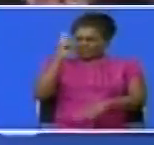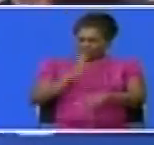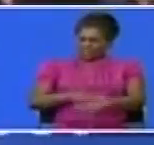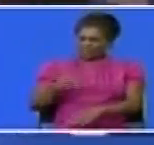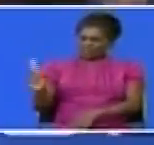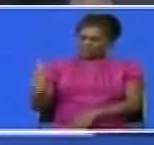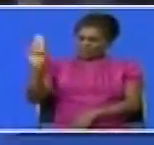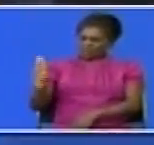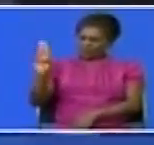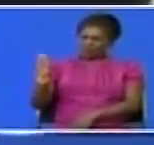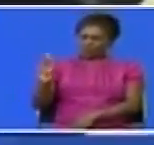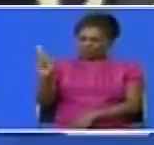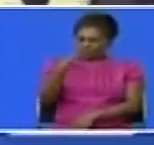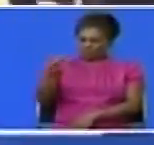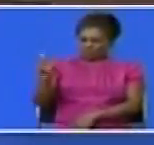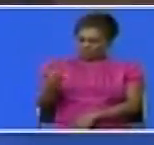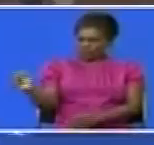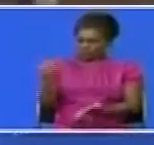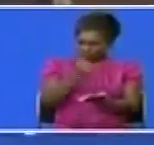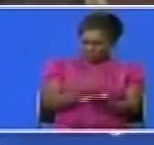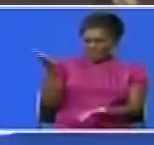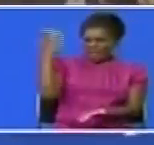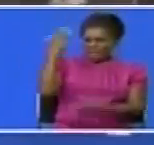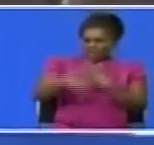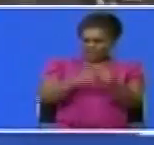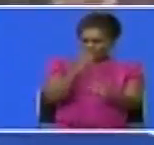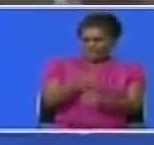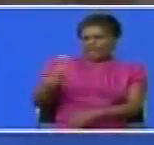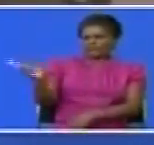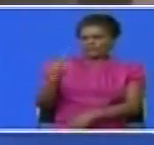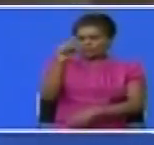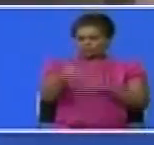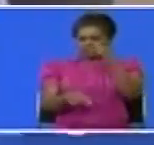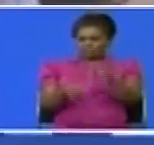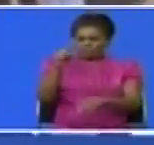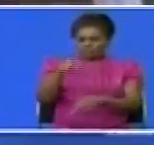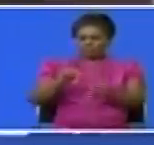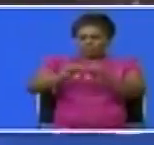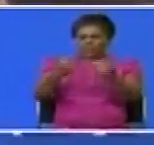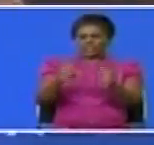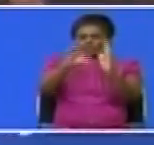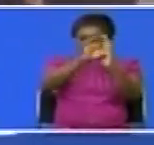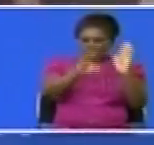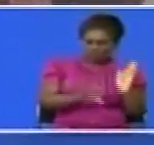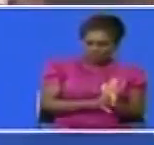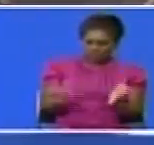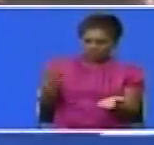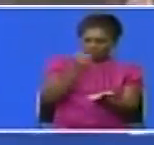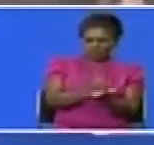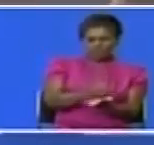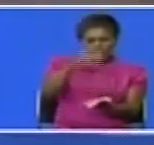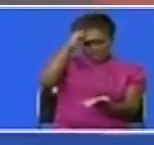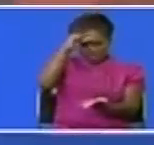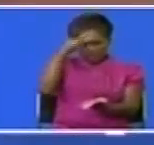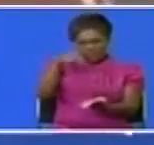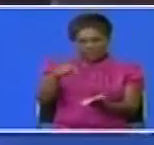Uhuru Kenyatta has been faulted over appointments in government. Last year, the president was accused of flouting the constitution by making state appointments that